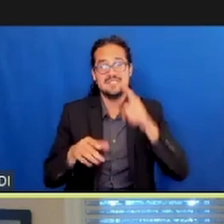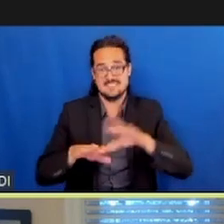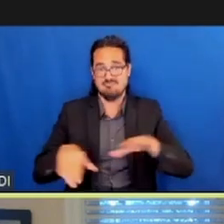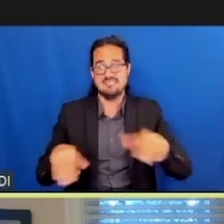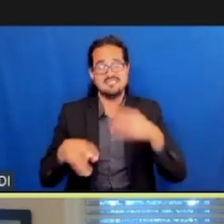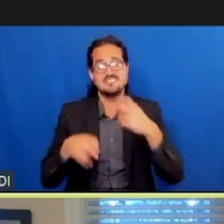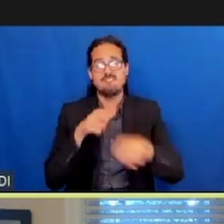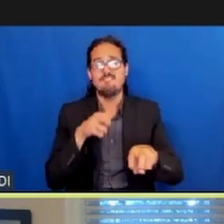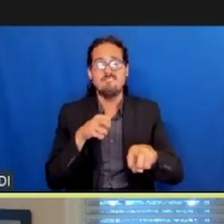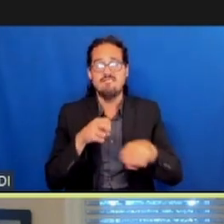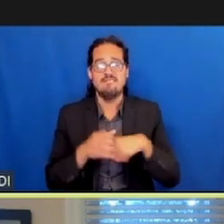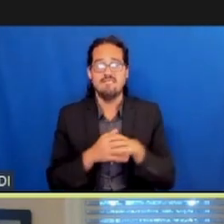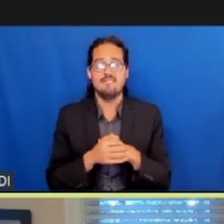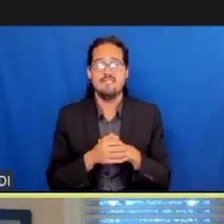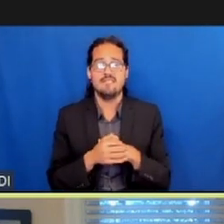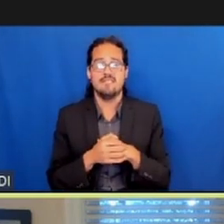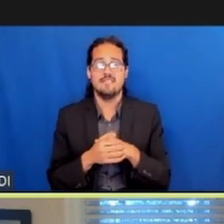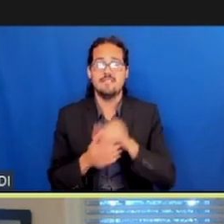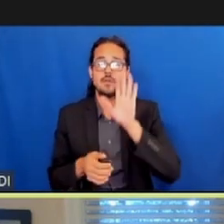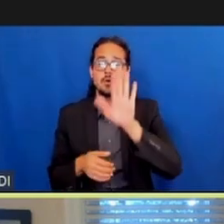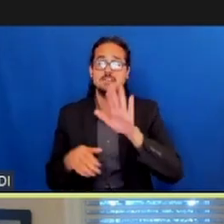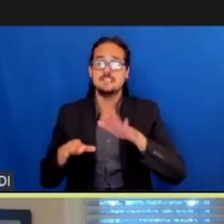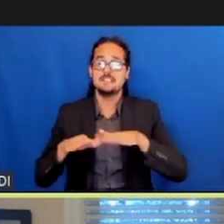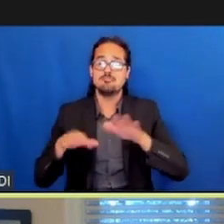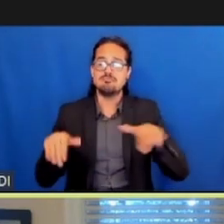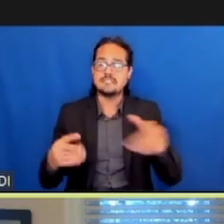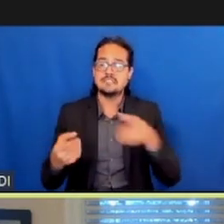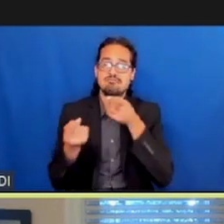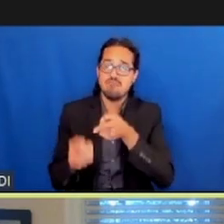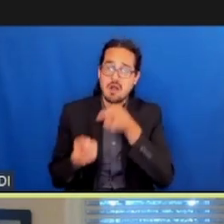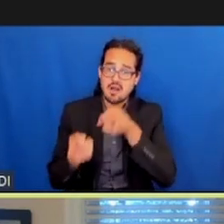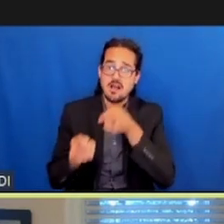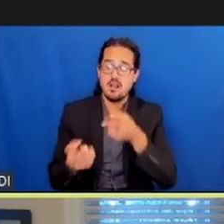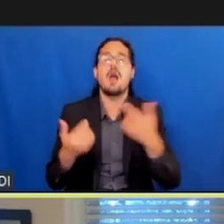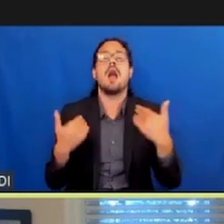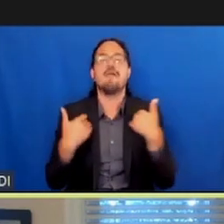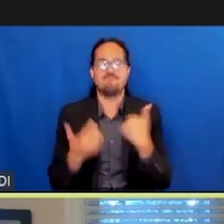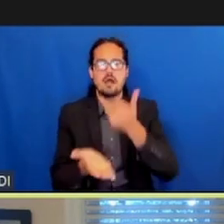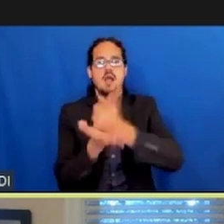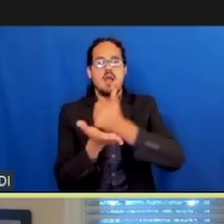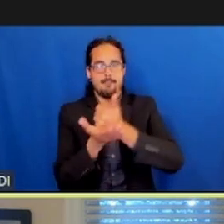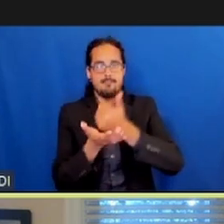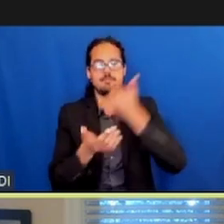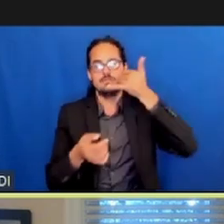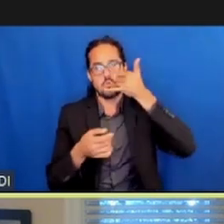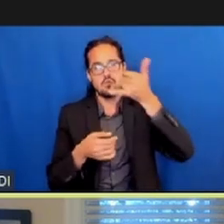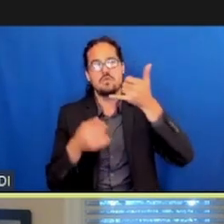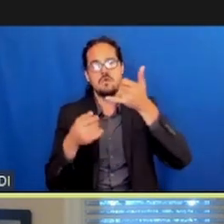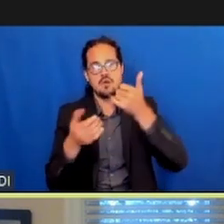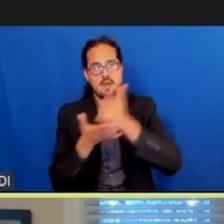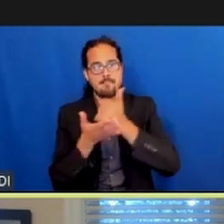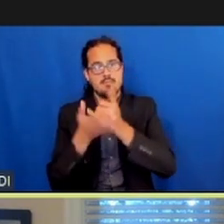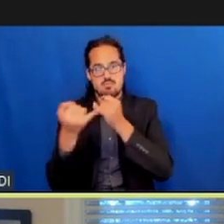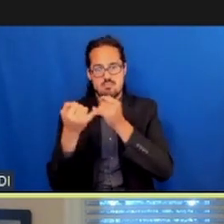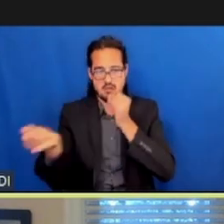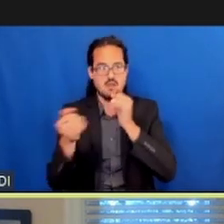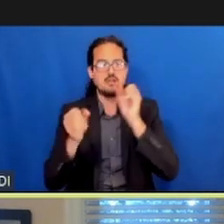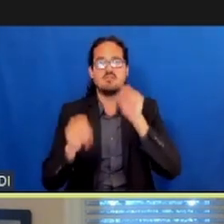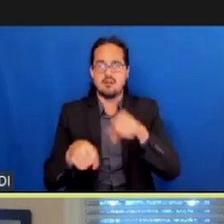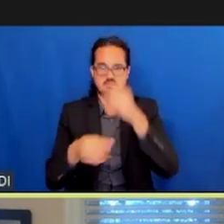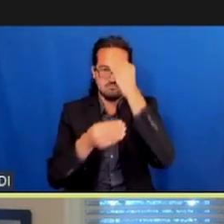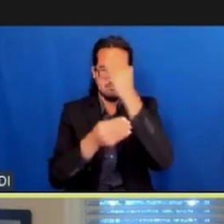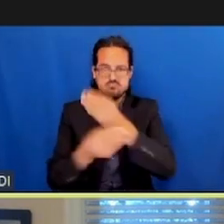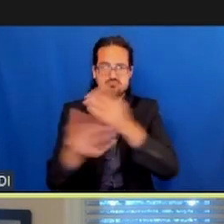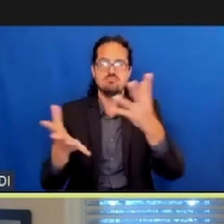are struggling, we have a helpline and we can make that available on our chat. But I'm so thankful for our community.